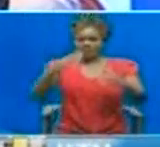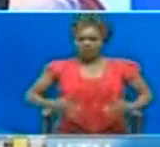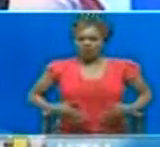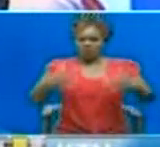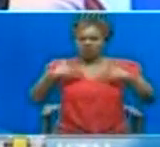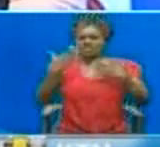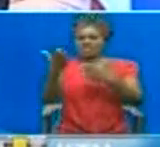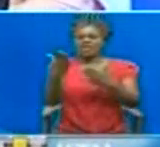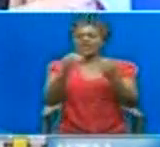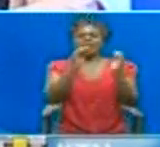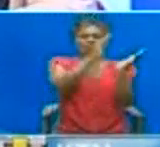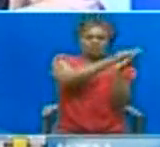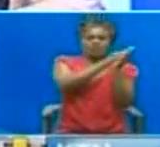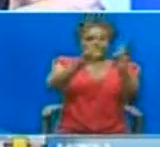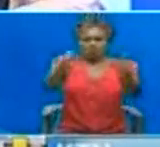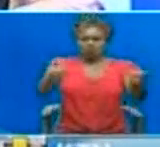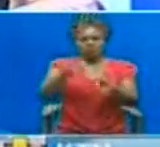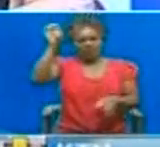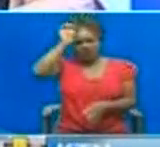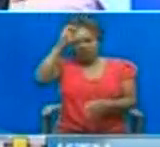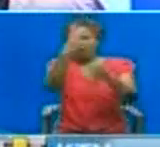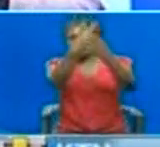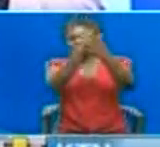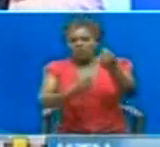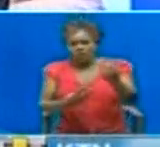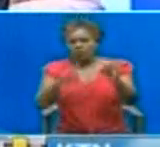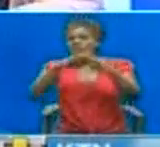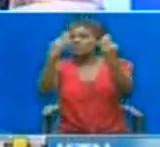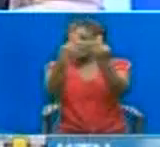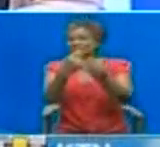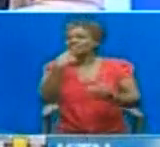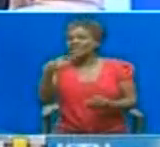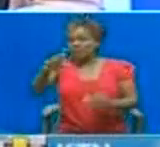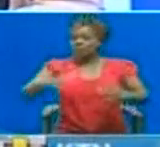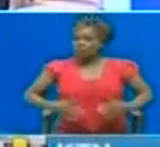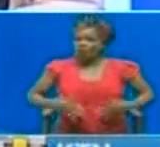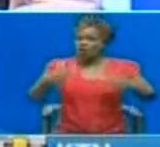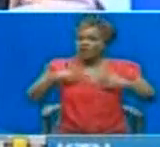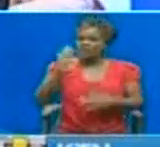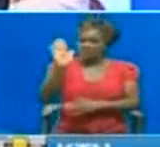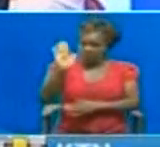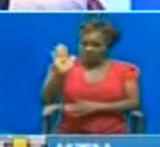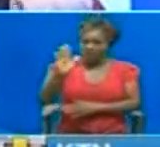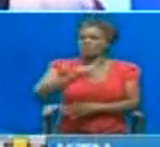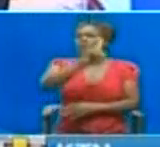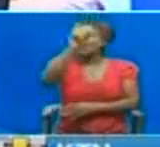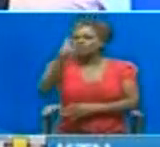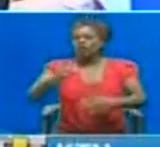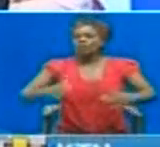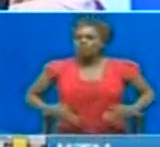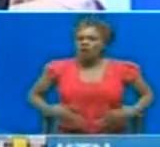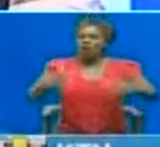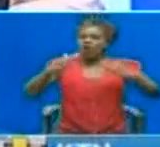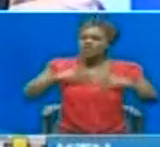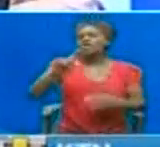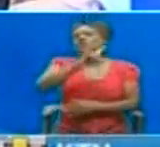currently lying at the mortuary in Eldoret. Well, both are convinced that those are the remains of their kin. So the question is, whose body is